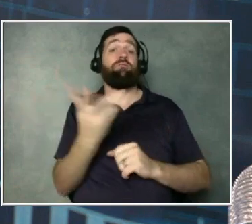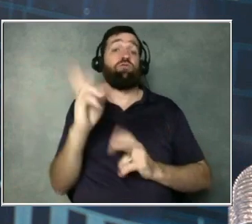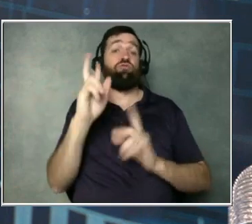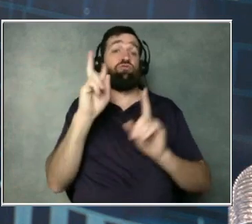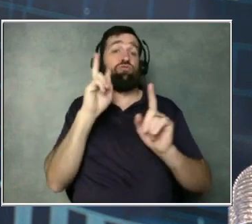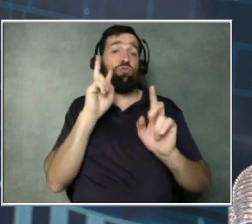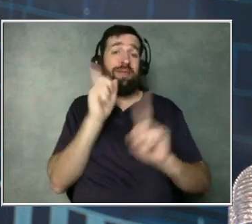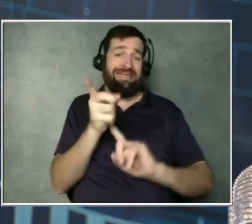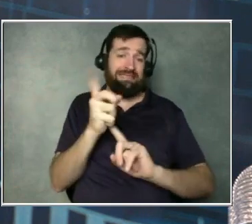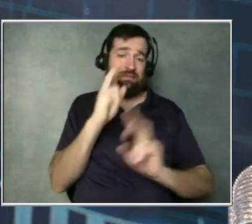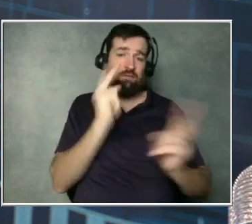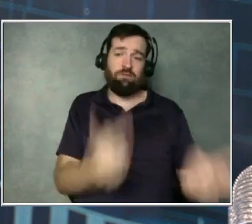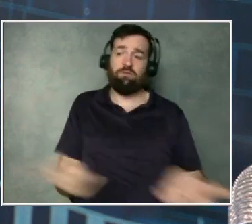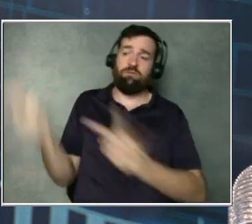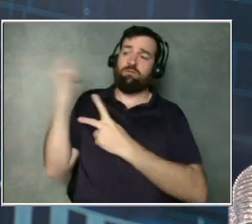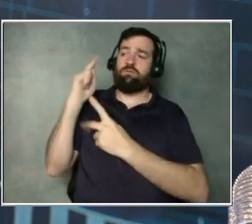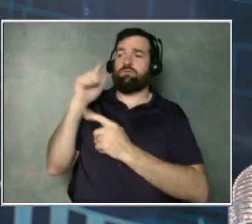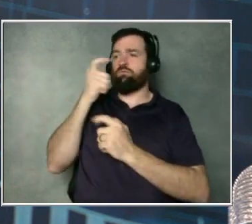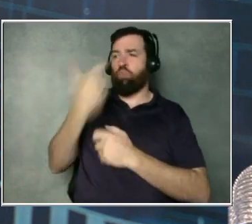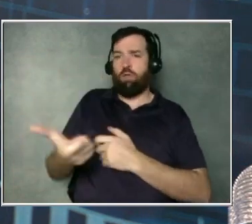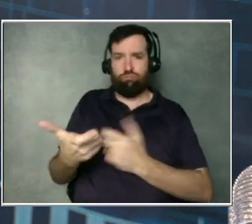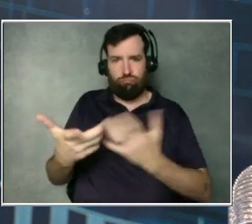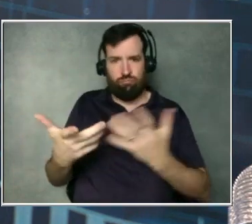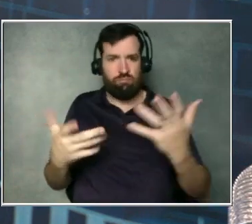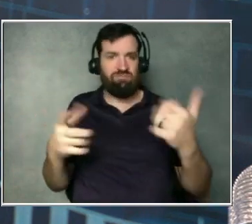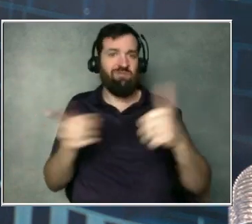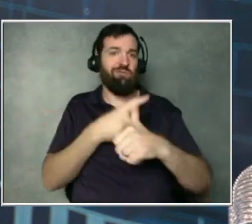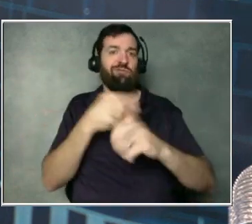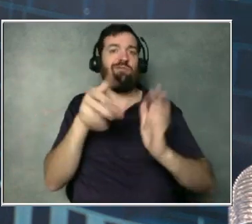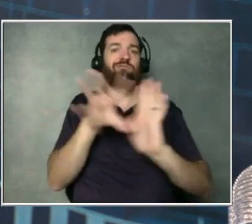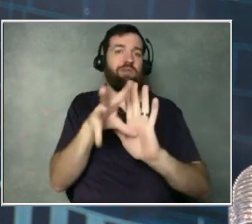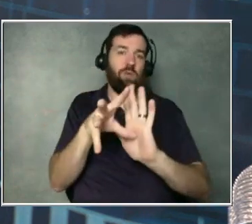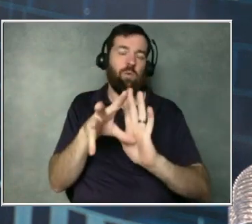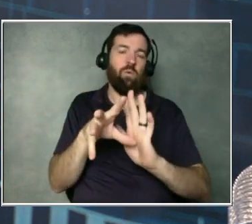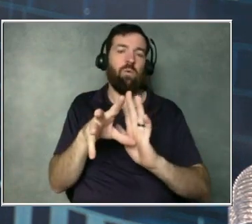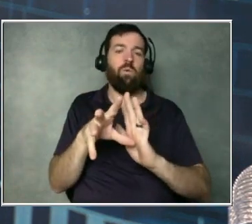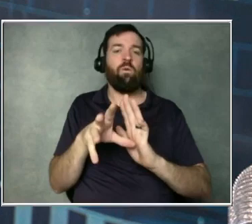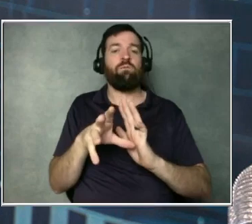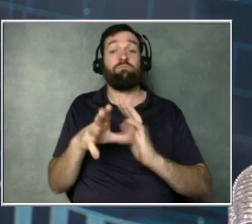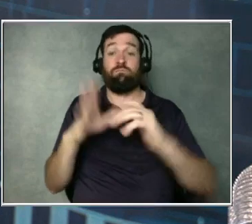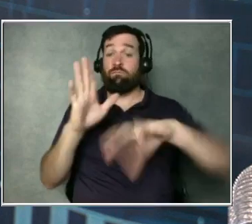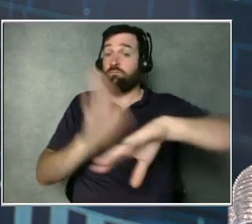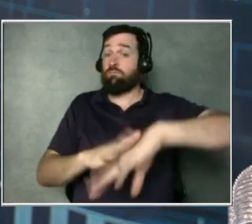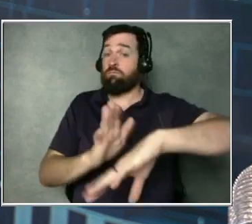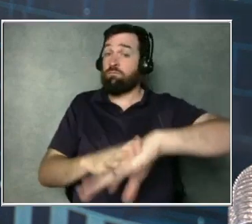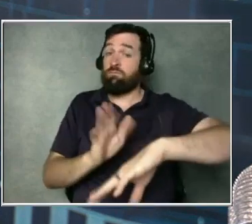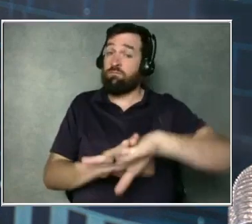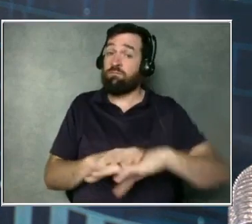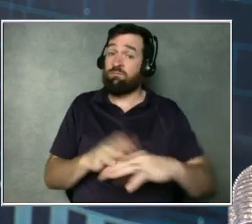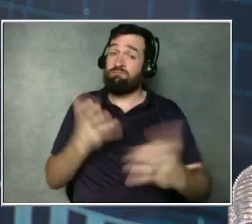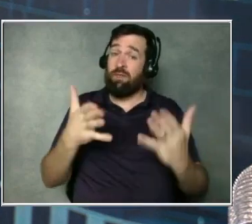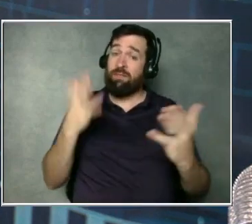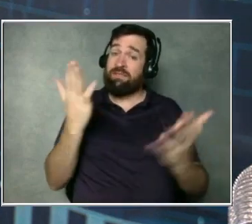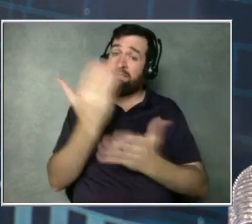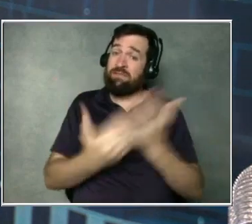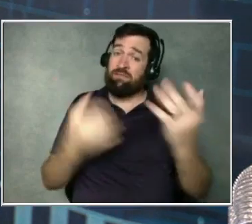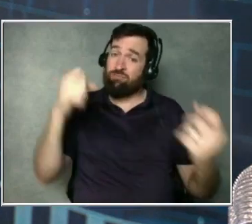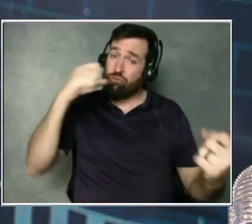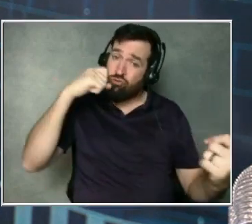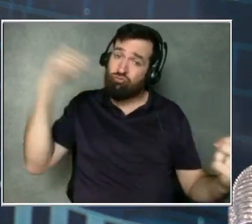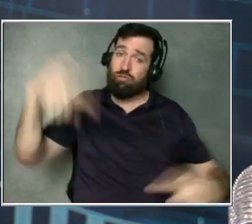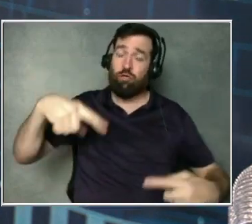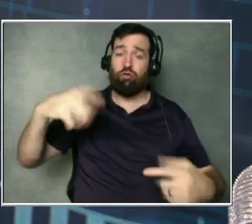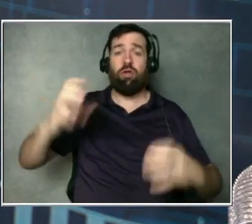program started. We're going to start with a video with a small warning. This could trigger some pretty significant emotions from a